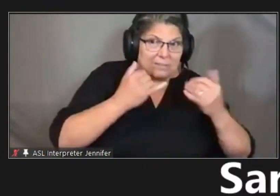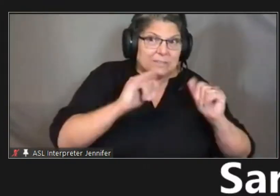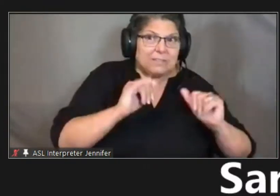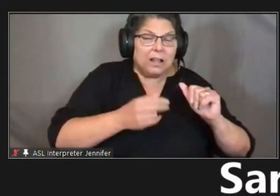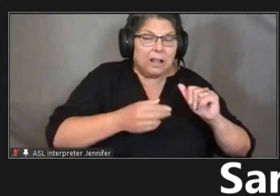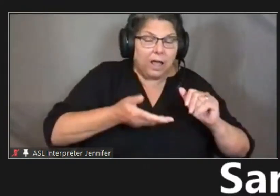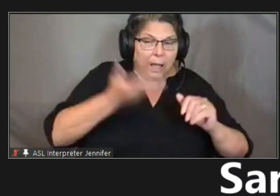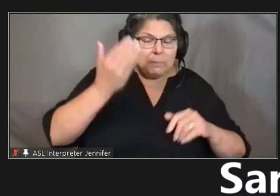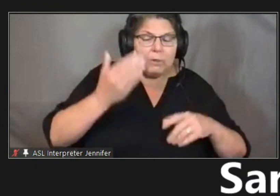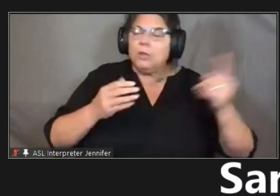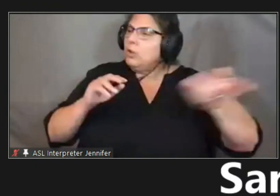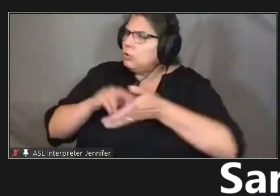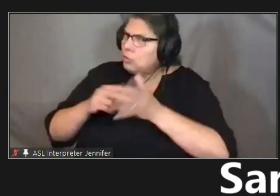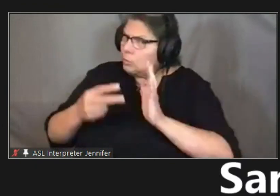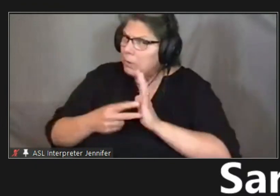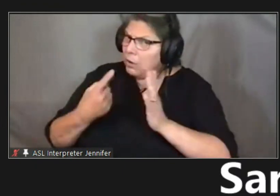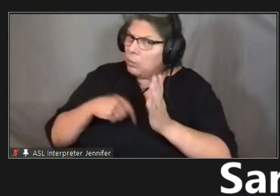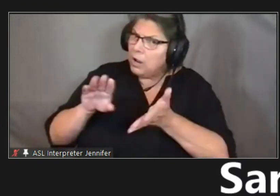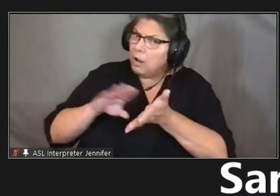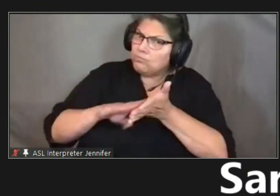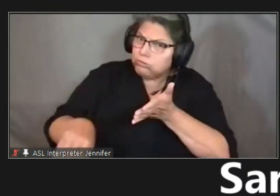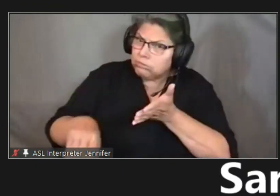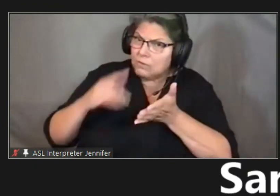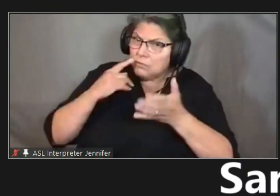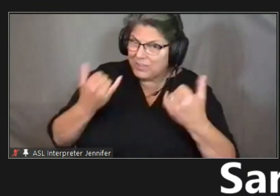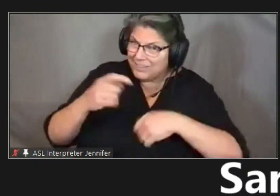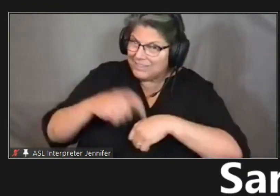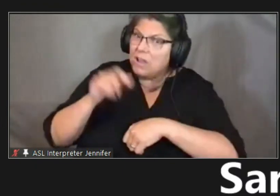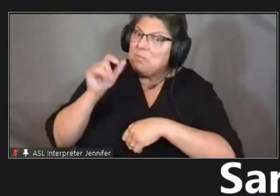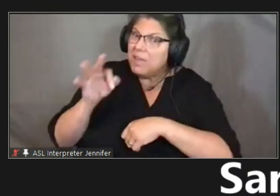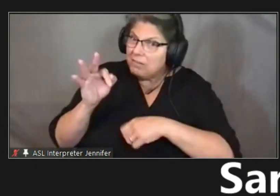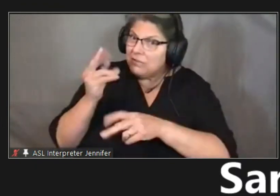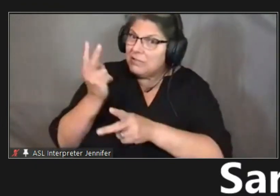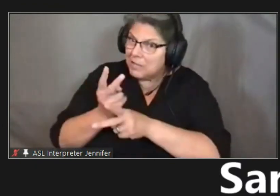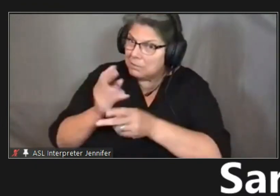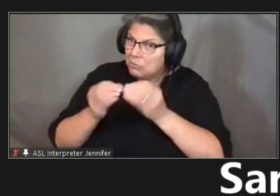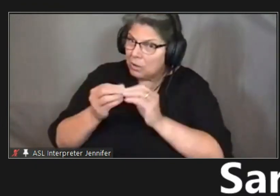conditional pass, basically. Correct. Okay, thanks.